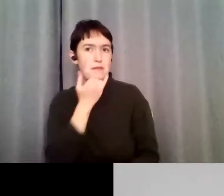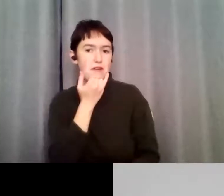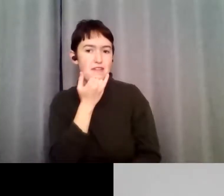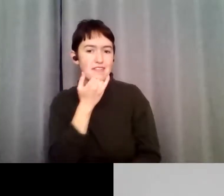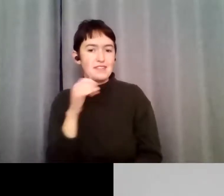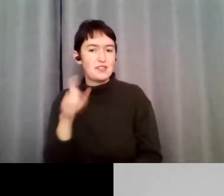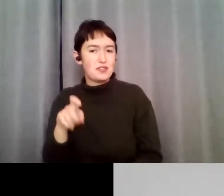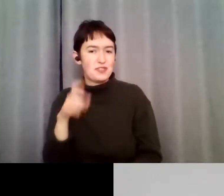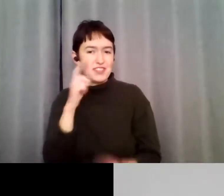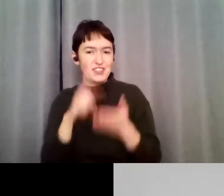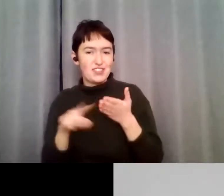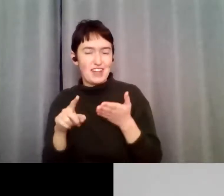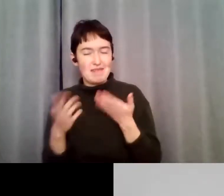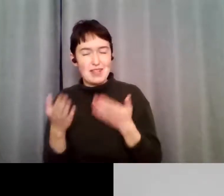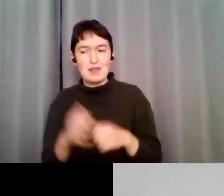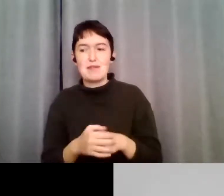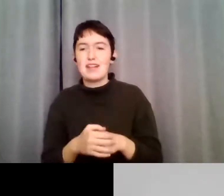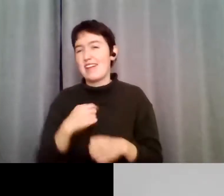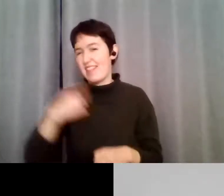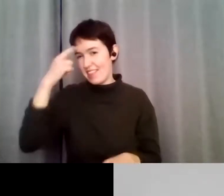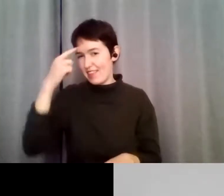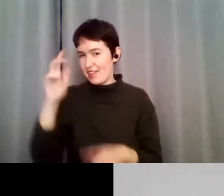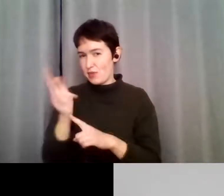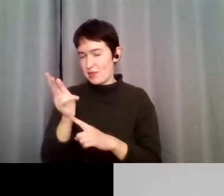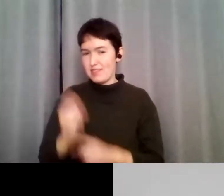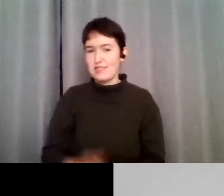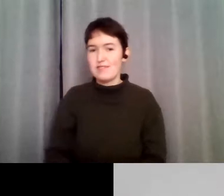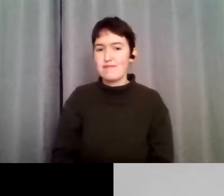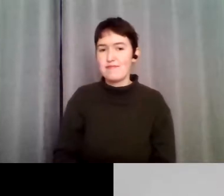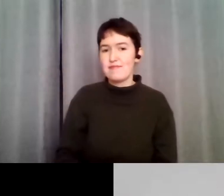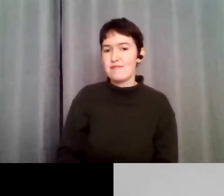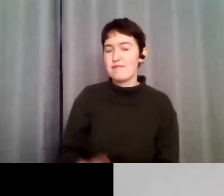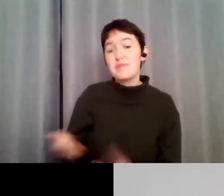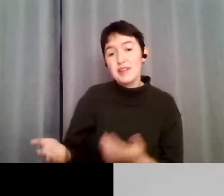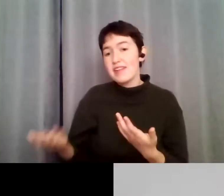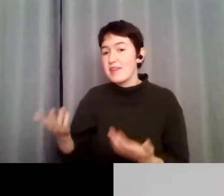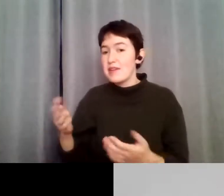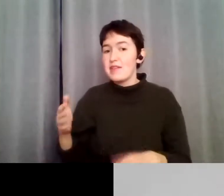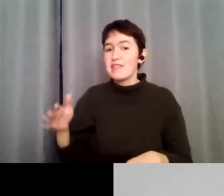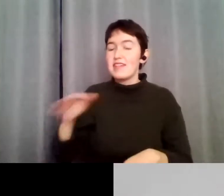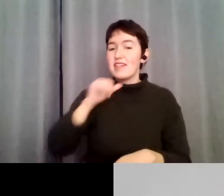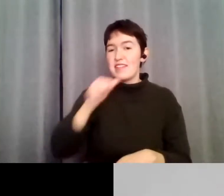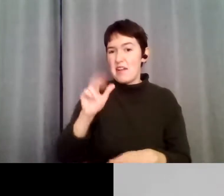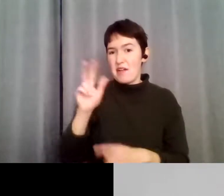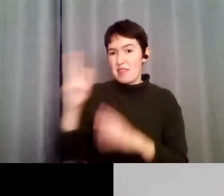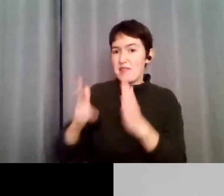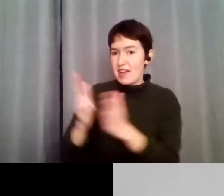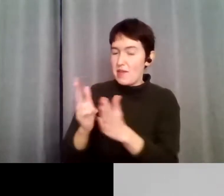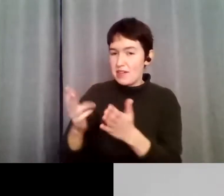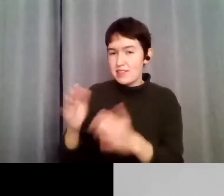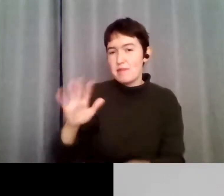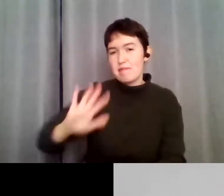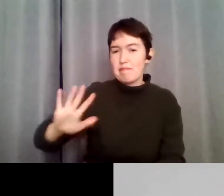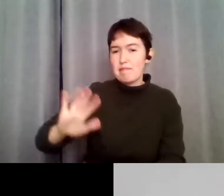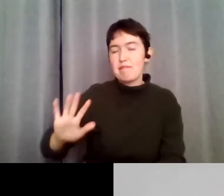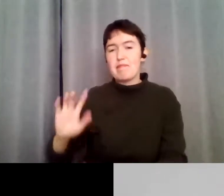on that. But I think it's something like 3 minutes. But certainly not 3 seconds and not 3 hours. Something like a minute, the minute scale kind of